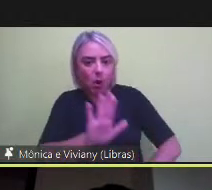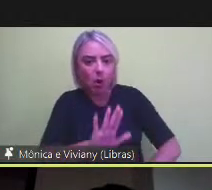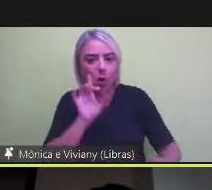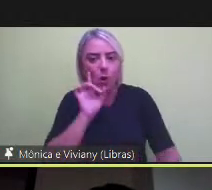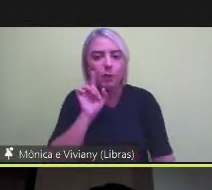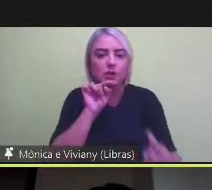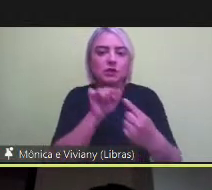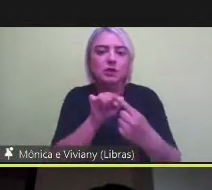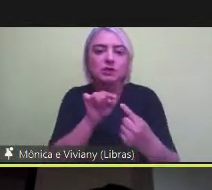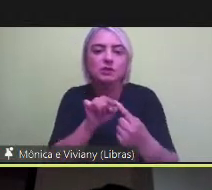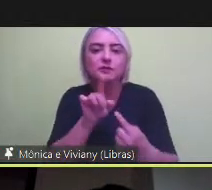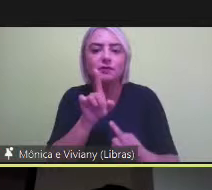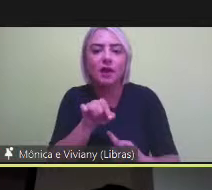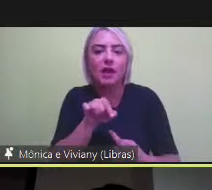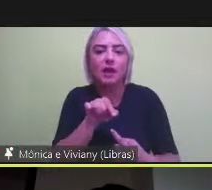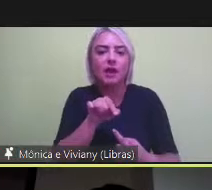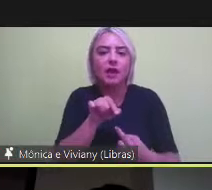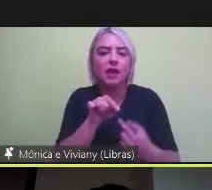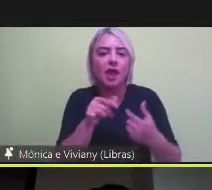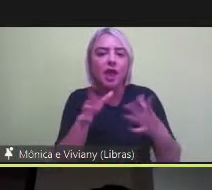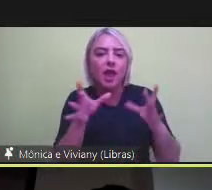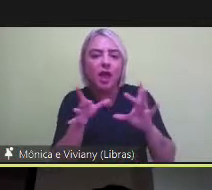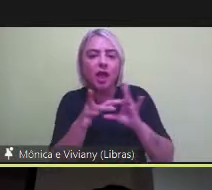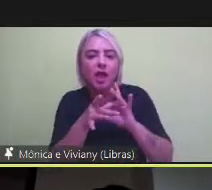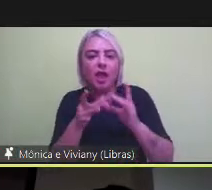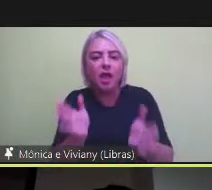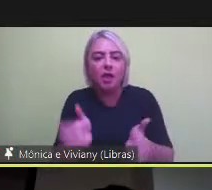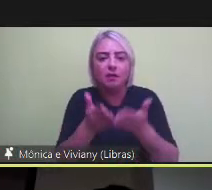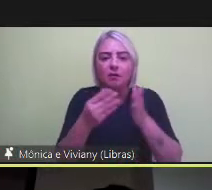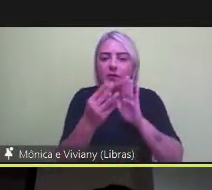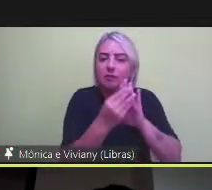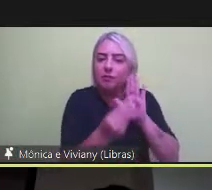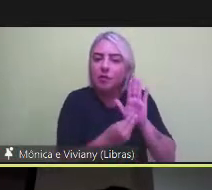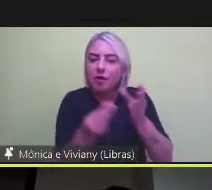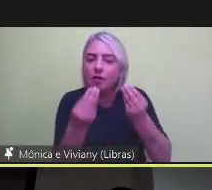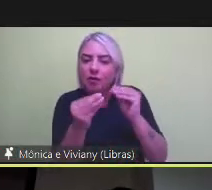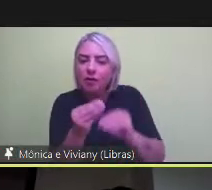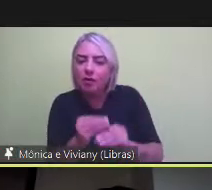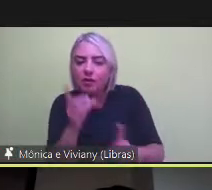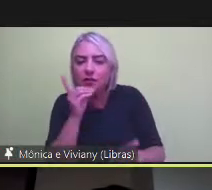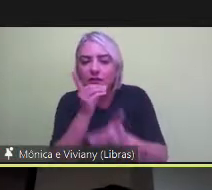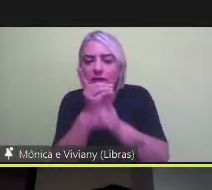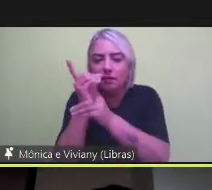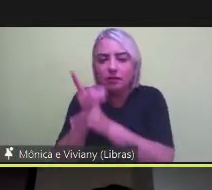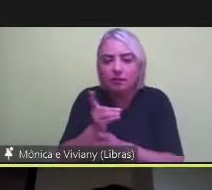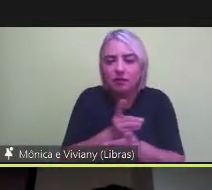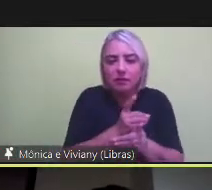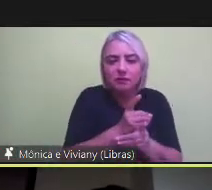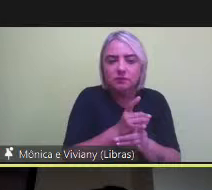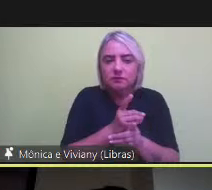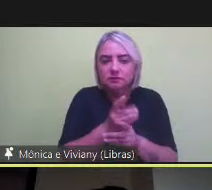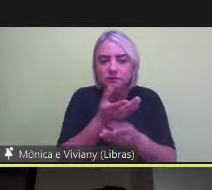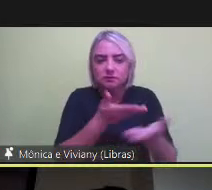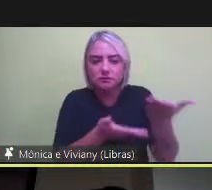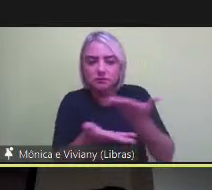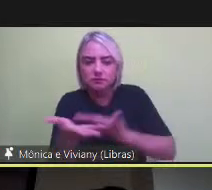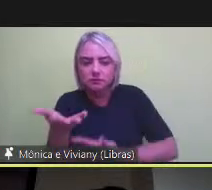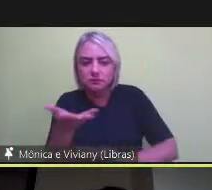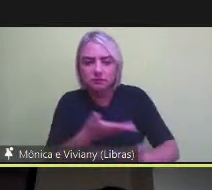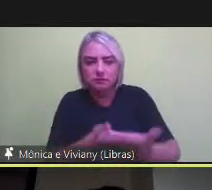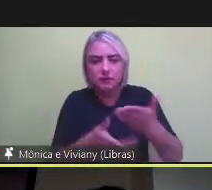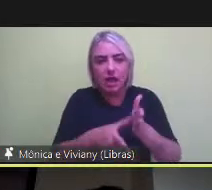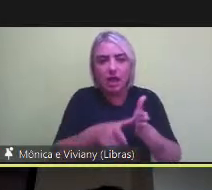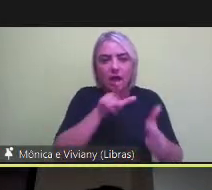the objective is to implement a model to identify